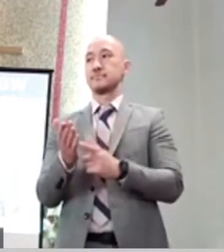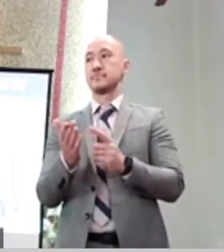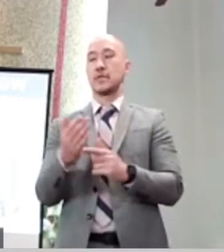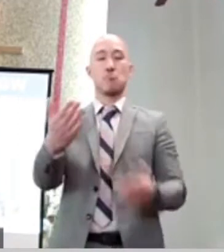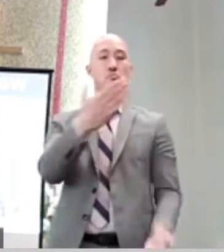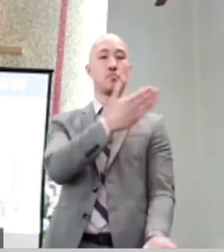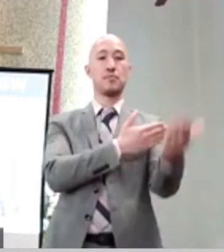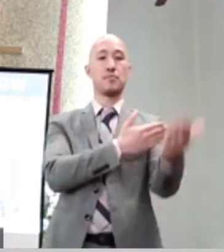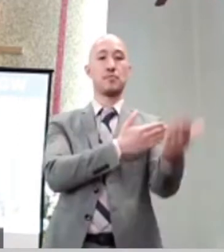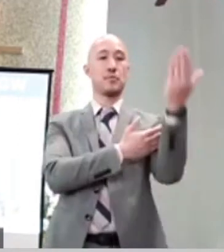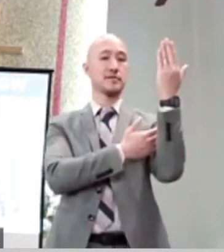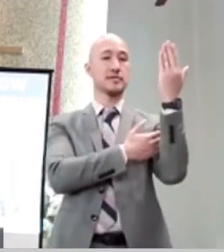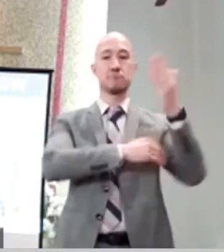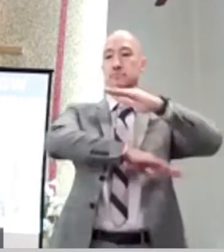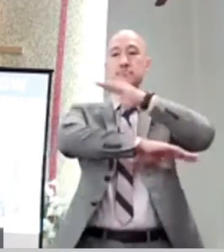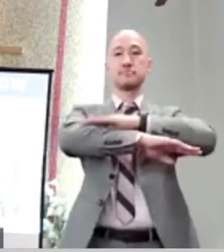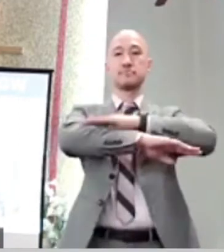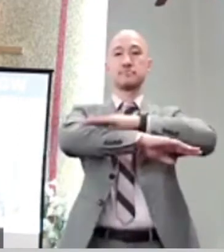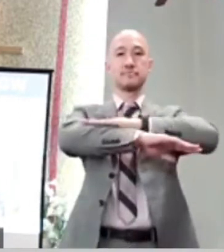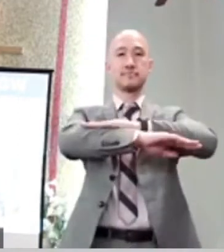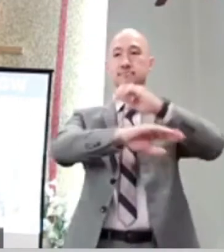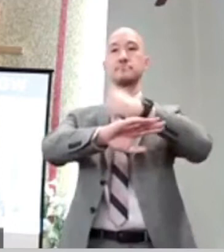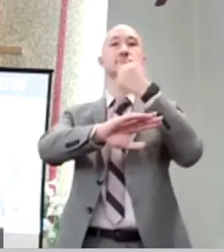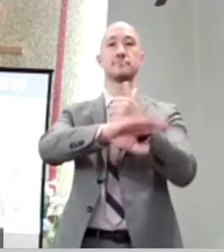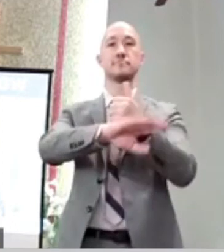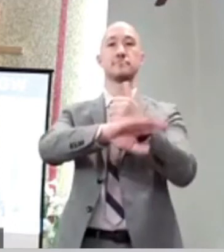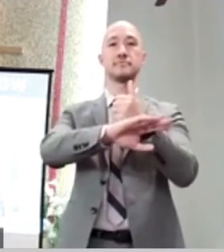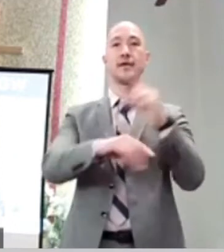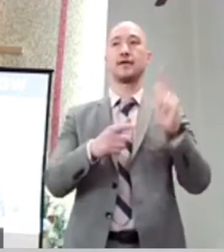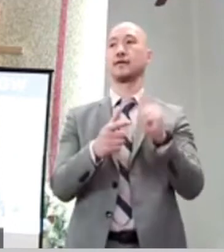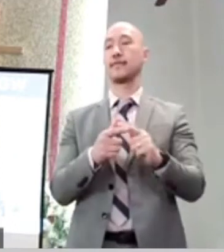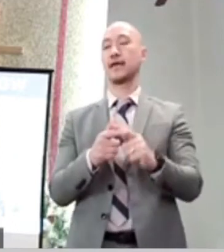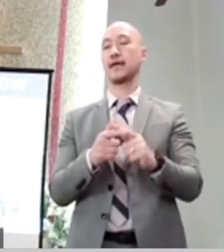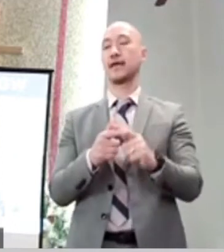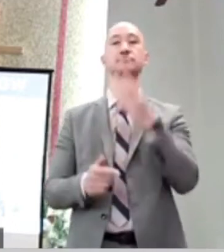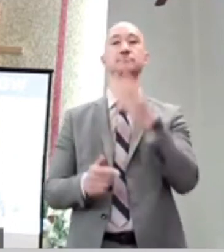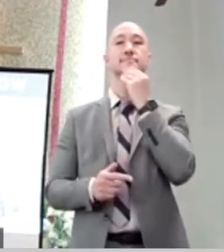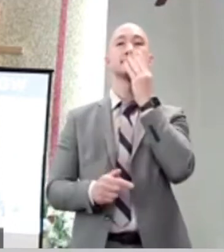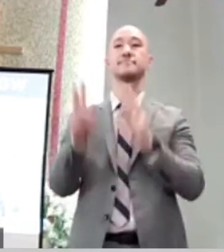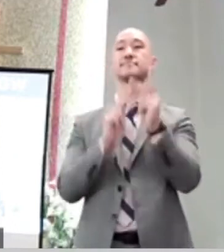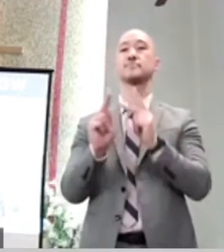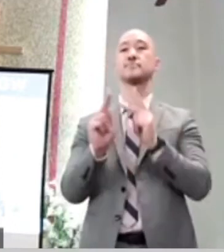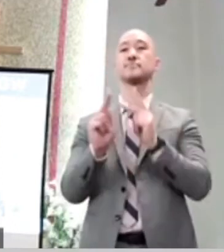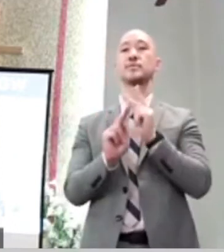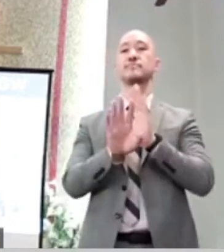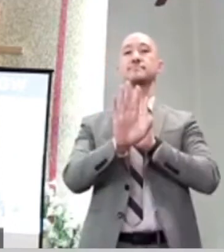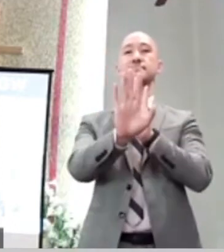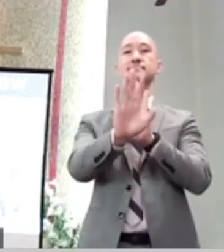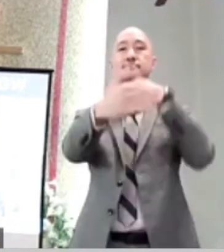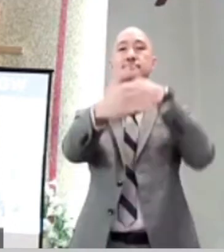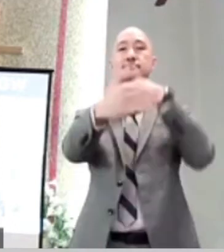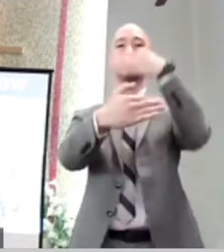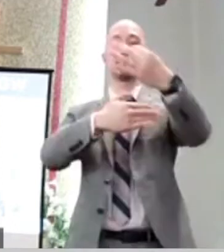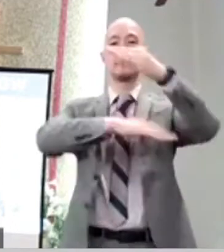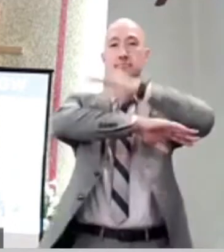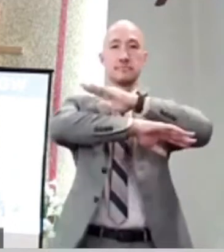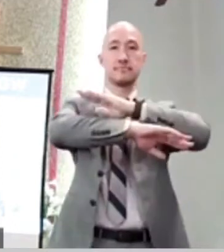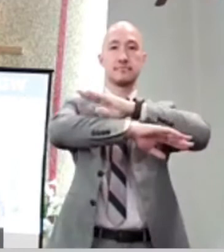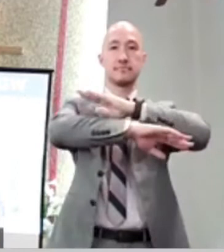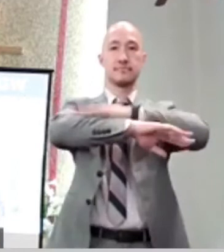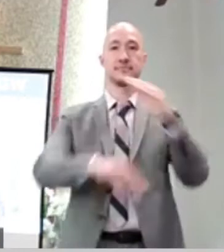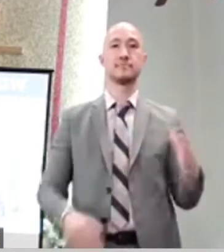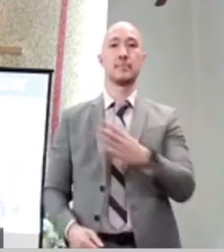collecting the taxes. I don't know how they enforced it or how they knew if you owed them or not, but maybe they had a ledger. And the thing that would happen